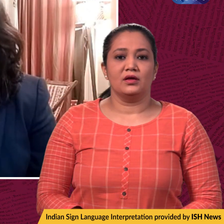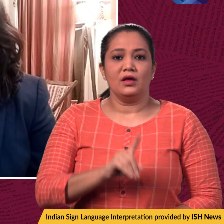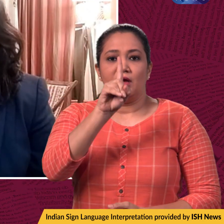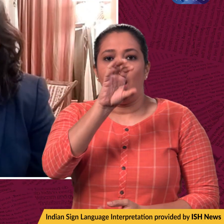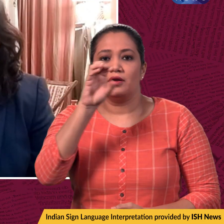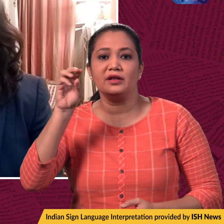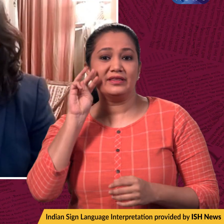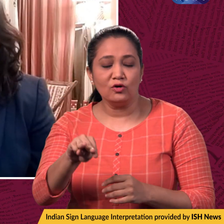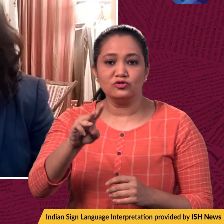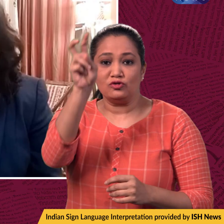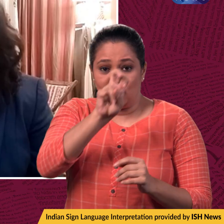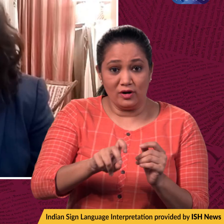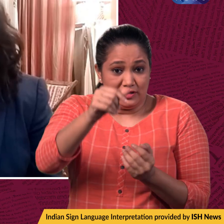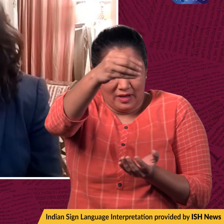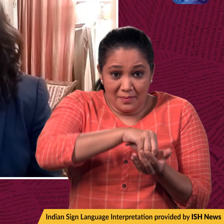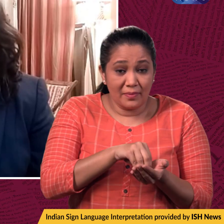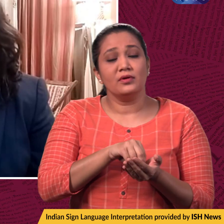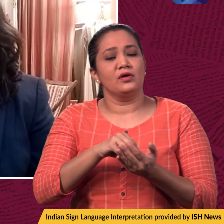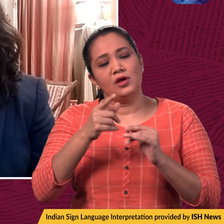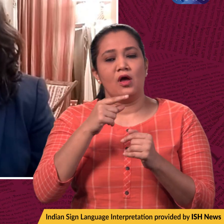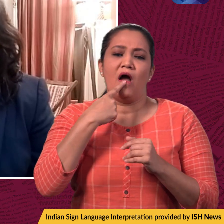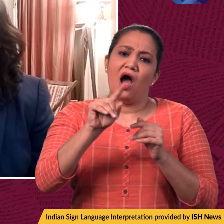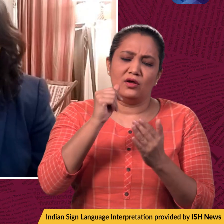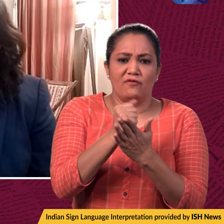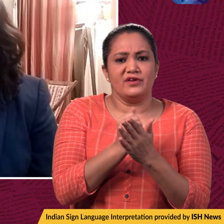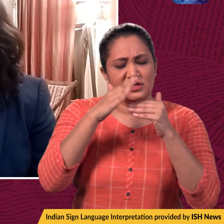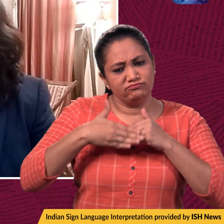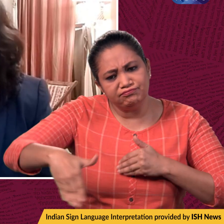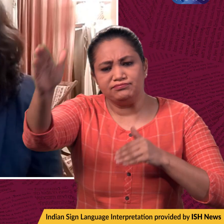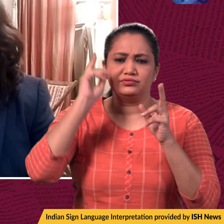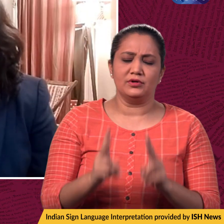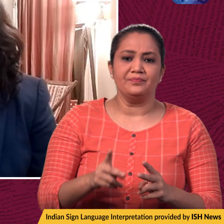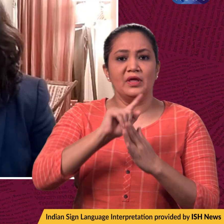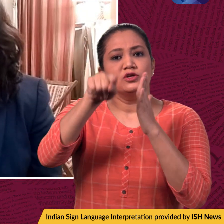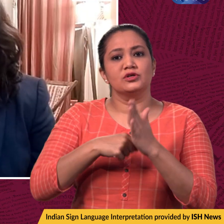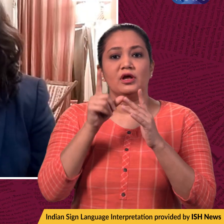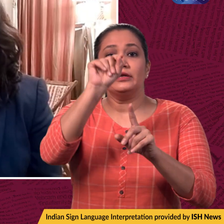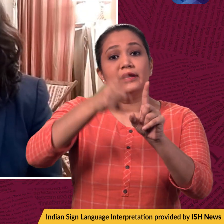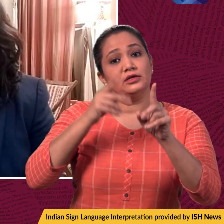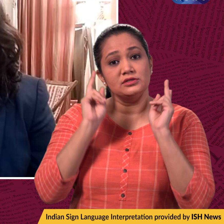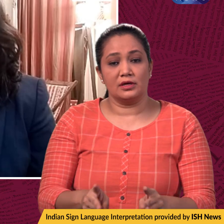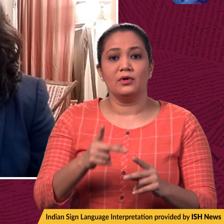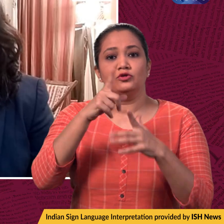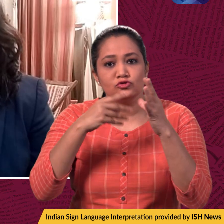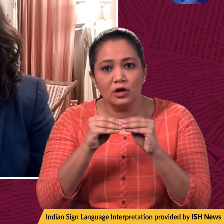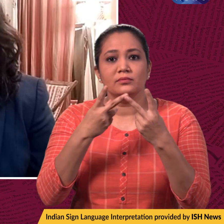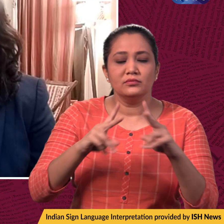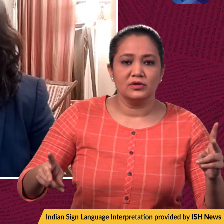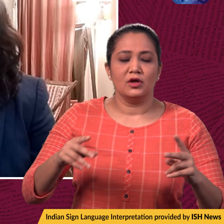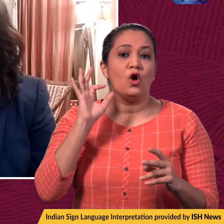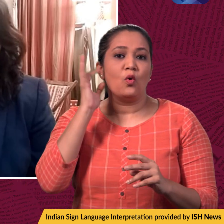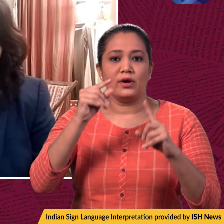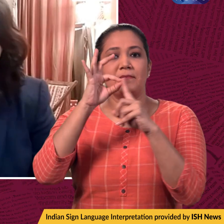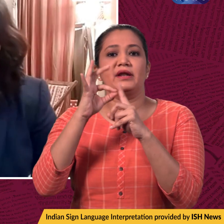of $100,000 locally will be granted permission to live and work in Sri Lanka for 10 years under the Golden